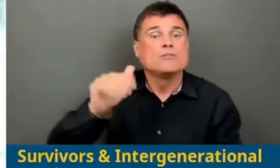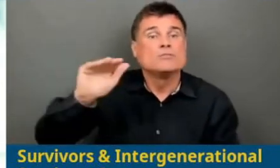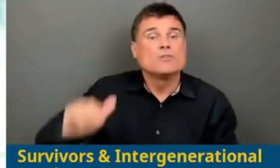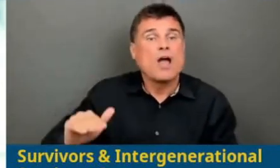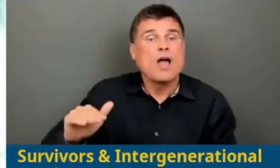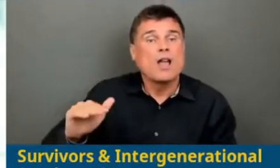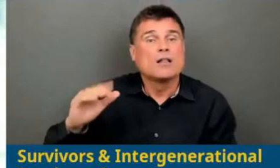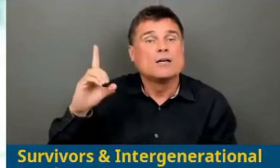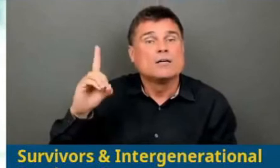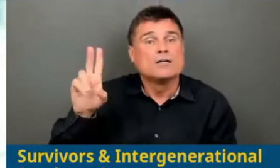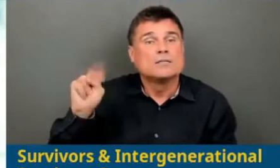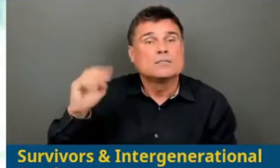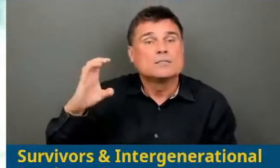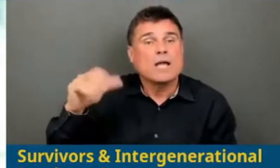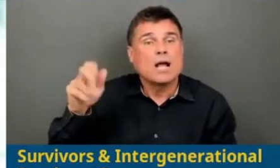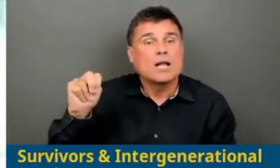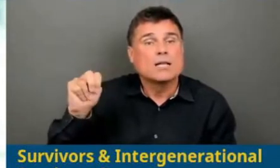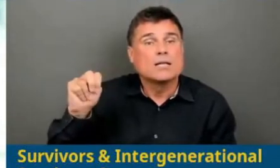8 years old,